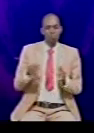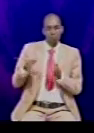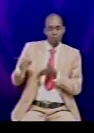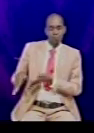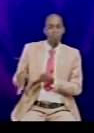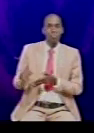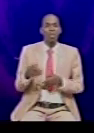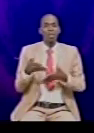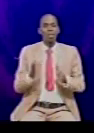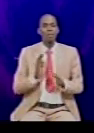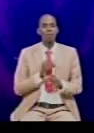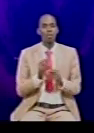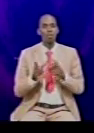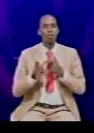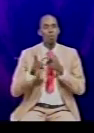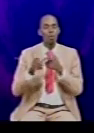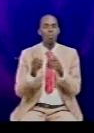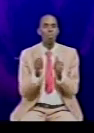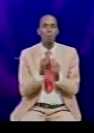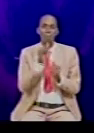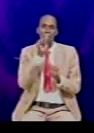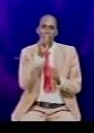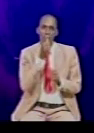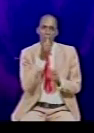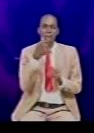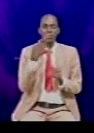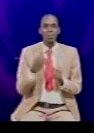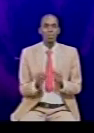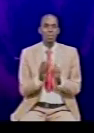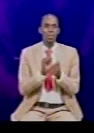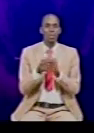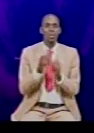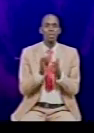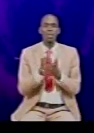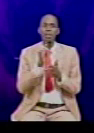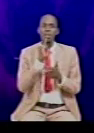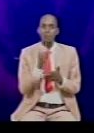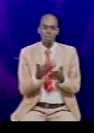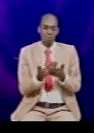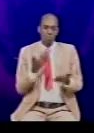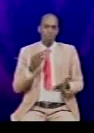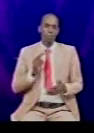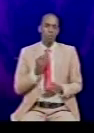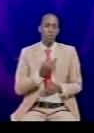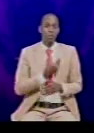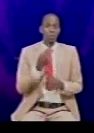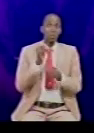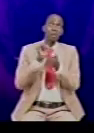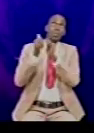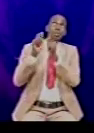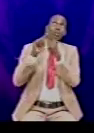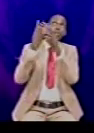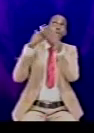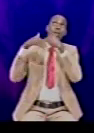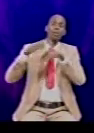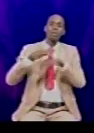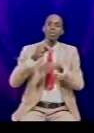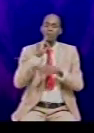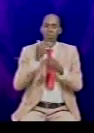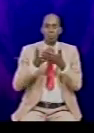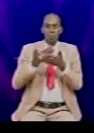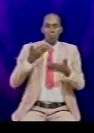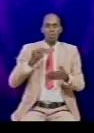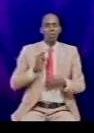with patience the race that is set before us. The race to heaven is the race set before us.